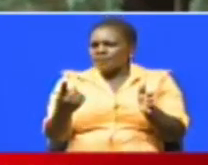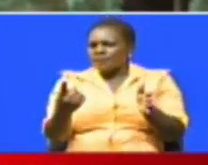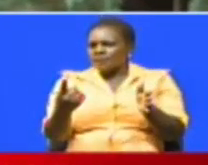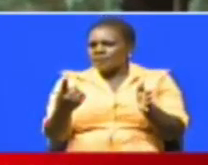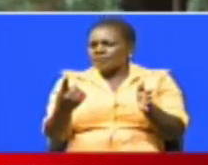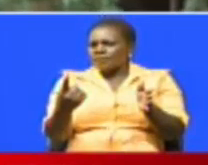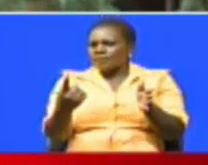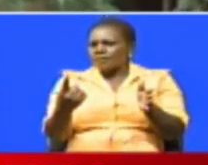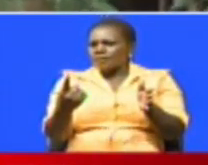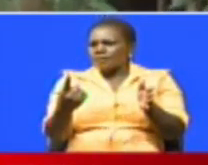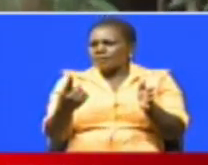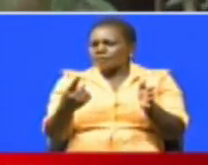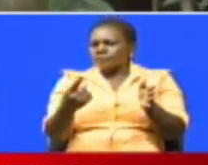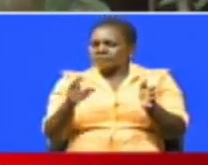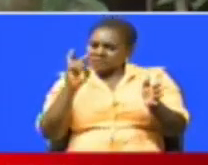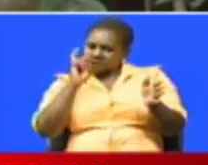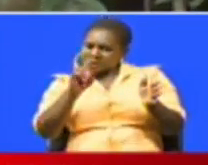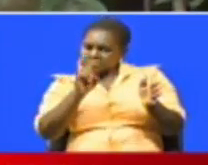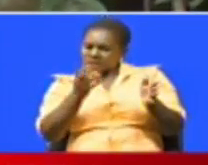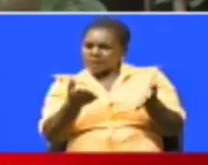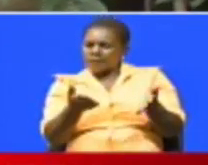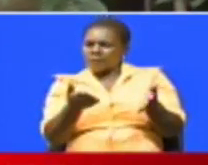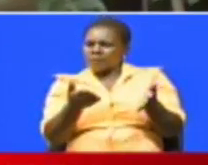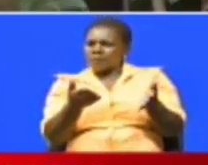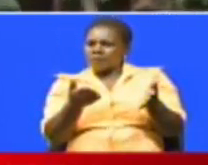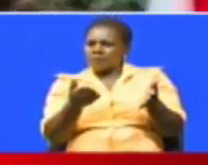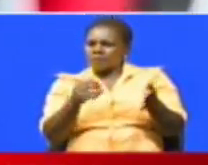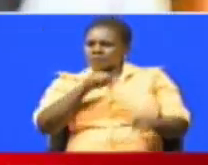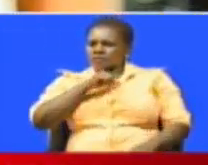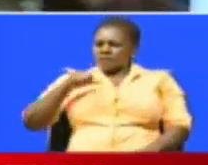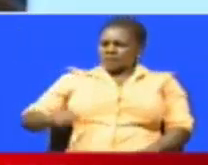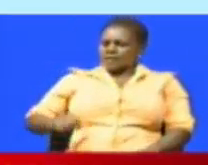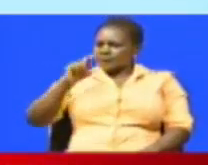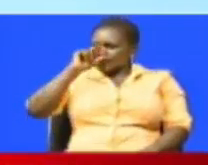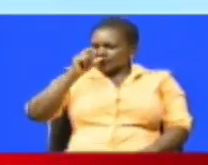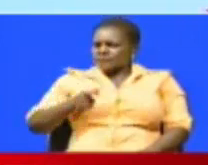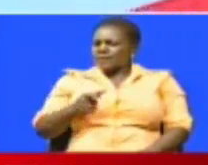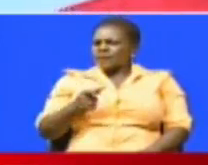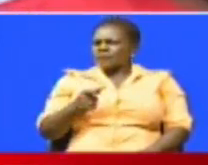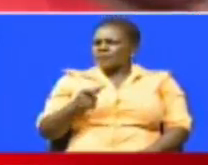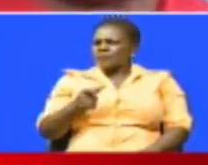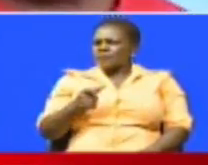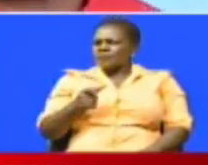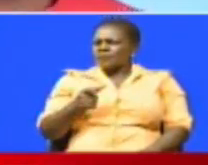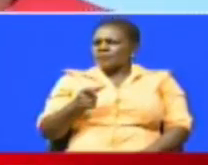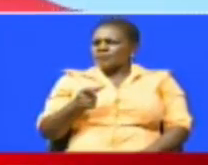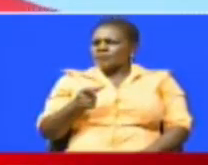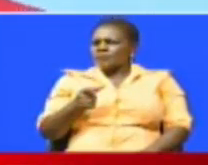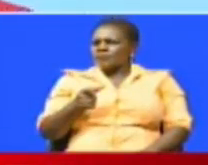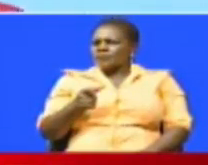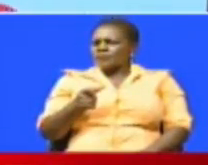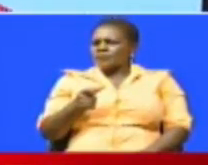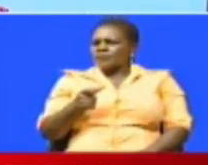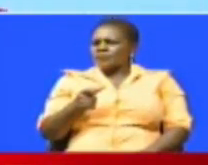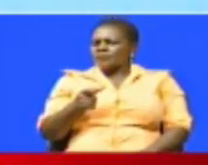know, judging by what we've been seeing abroad, and especially China, Italy, a lot is being blamed for the